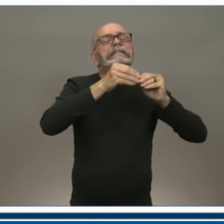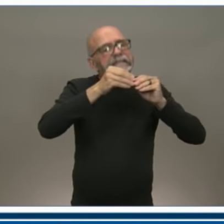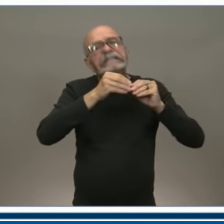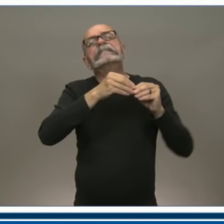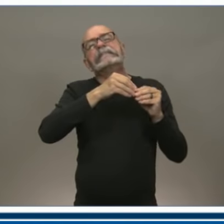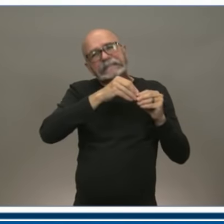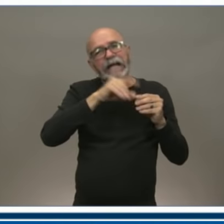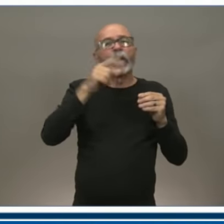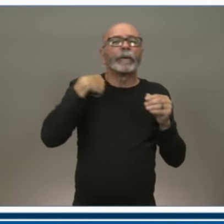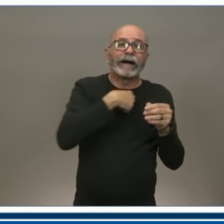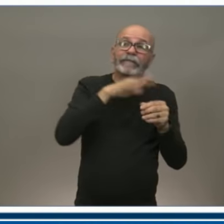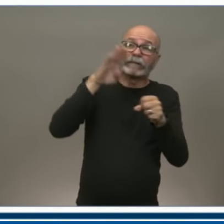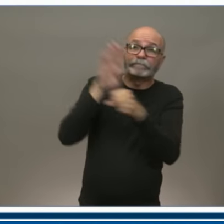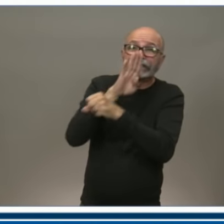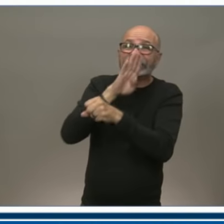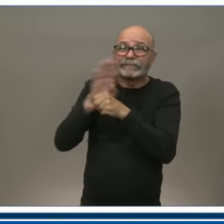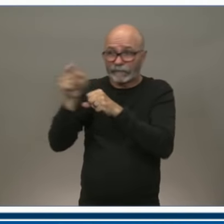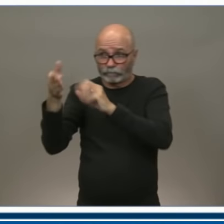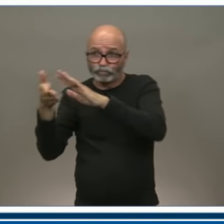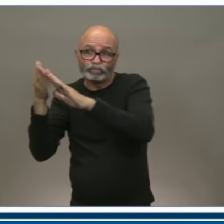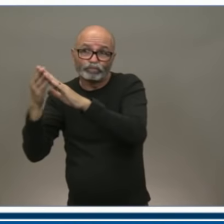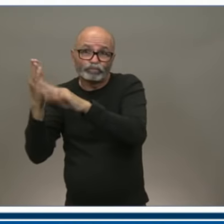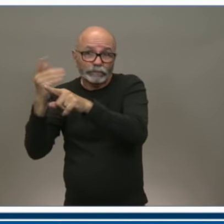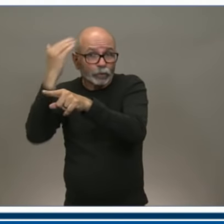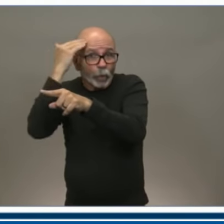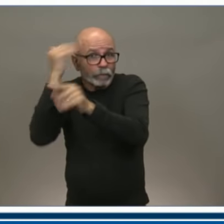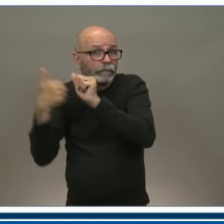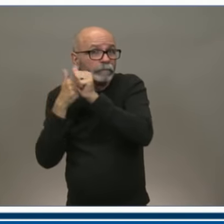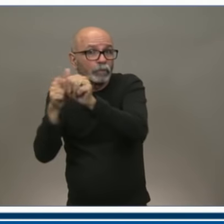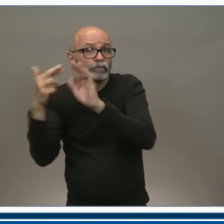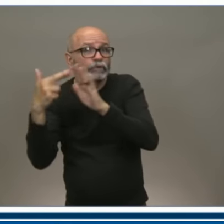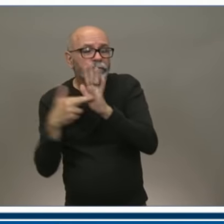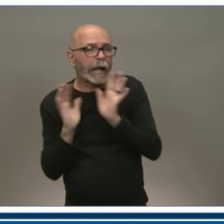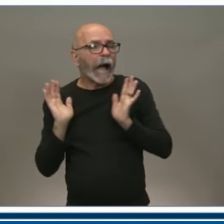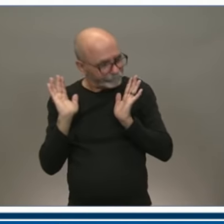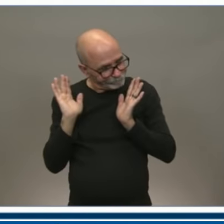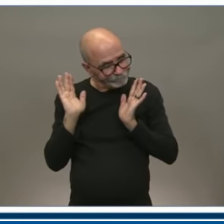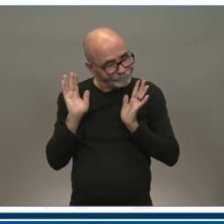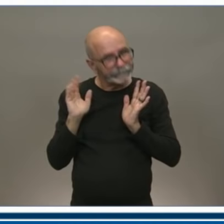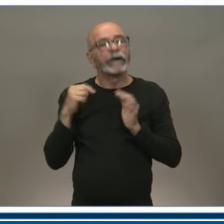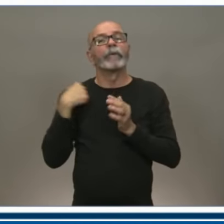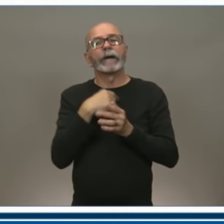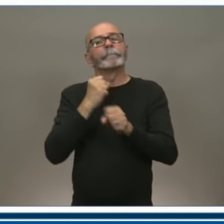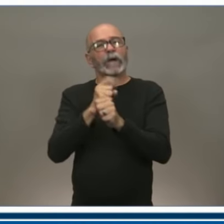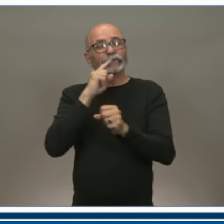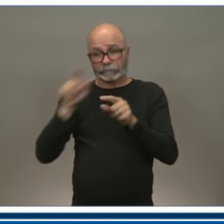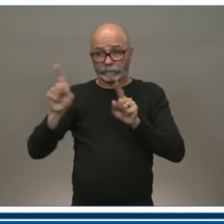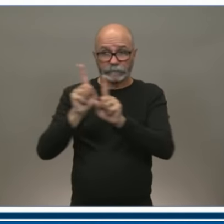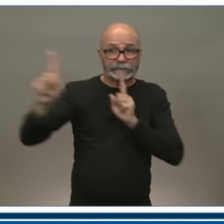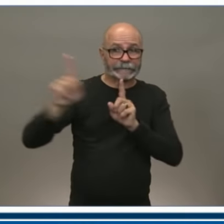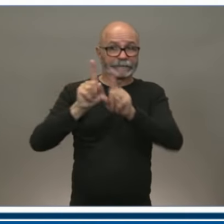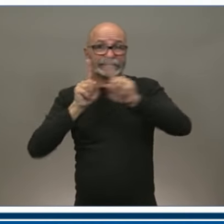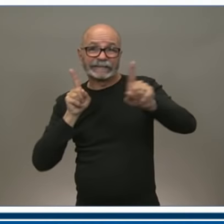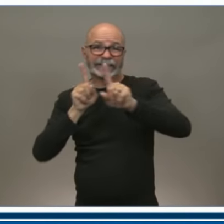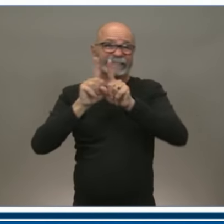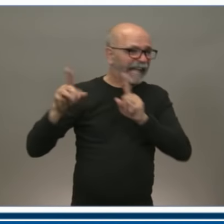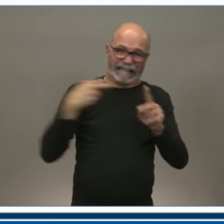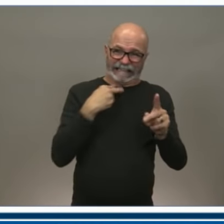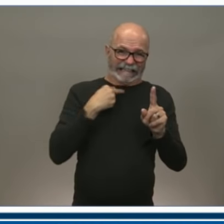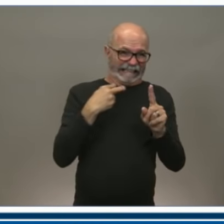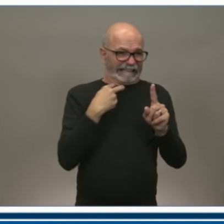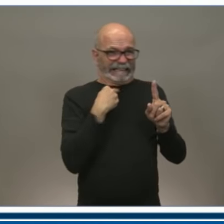can operate, but within the public health requirements of keeping people physically distanced. And if they can't keep them physically distanced, they